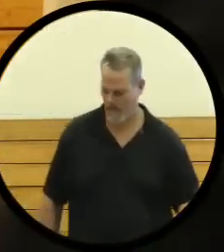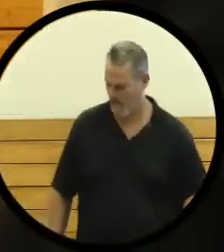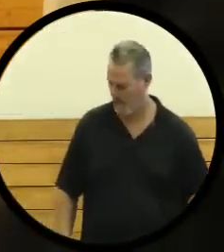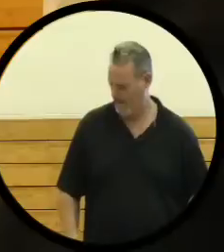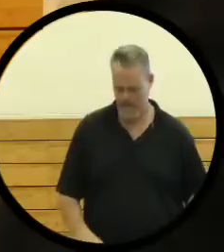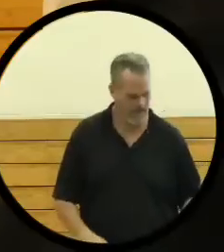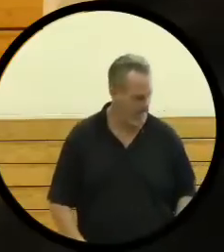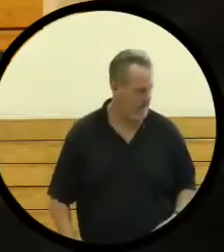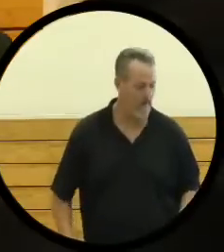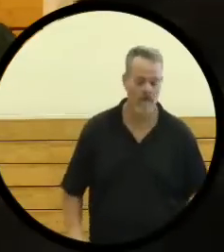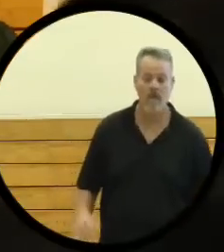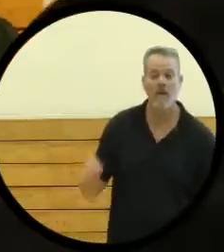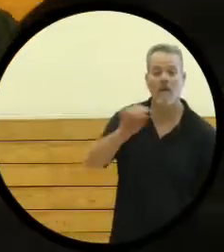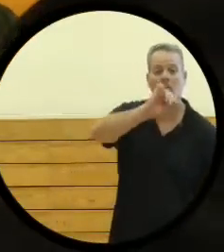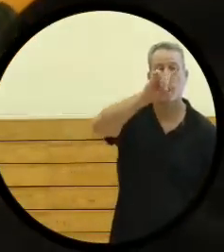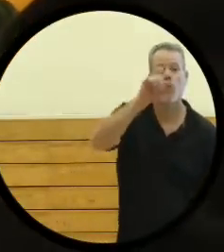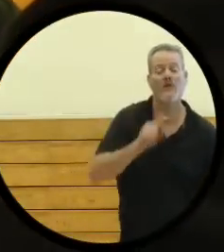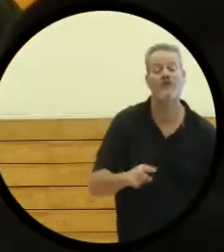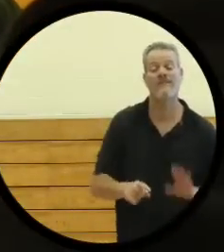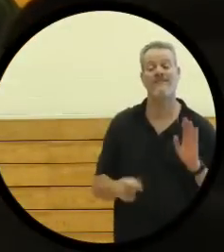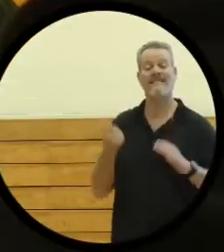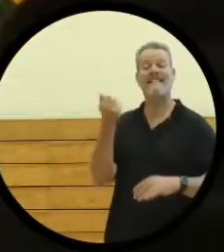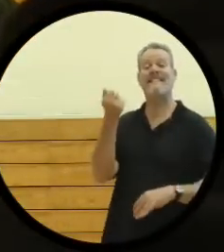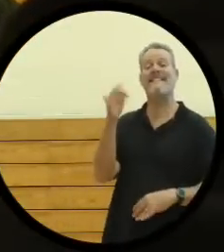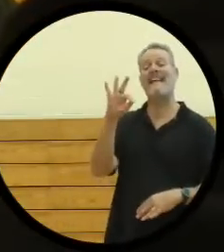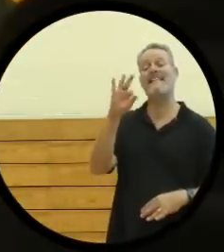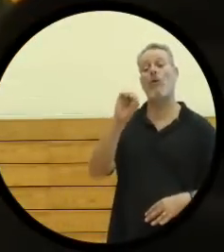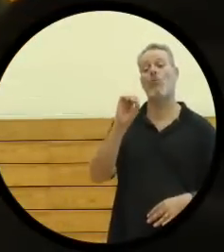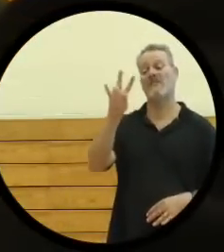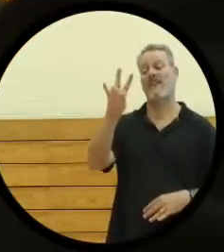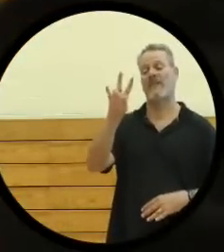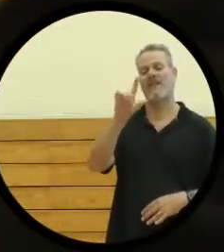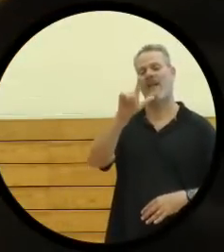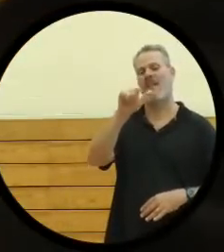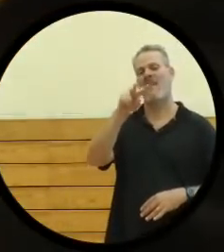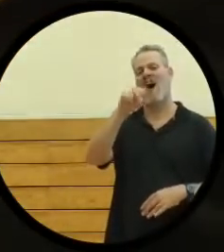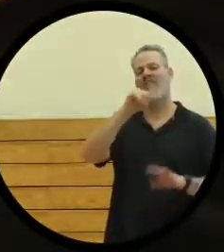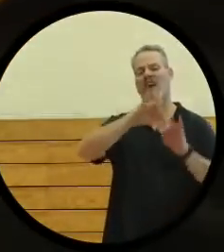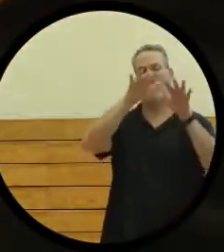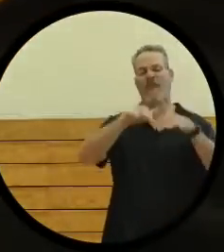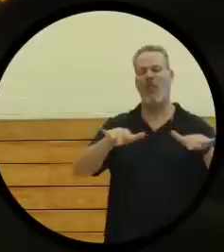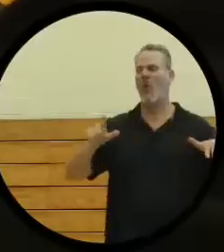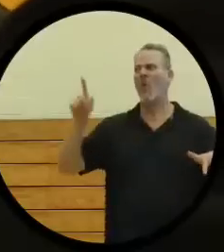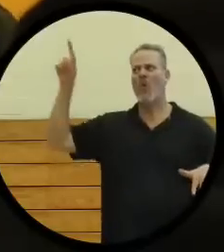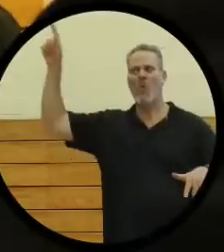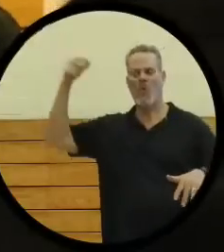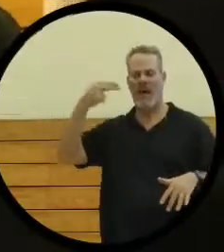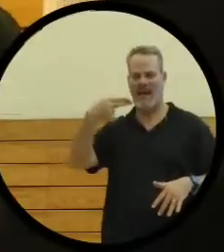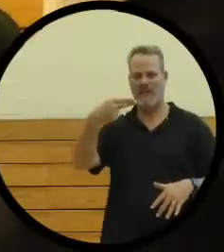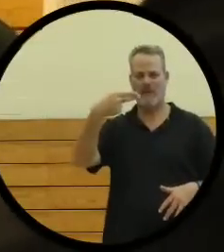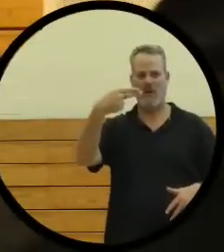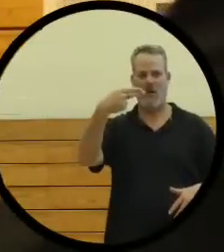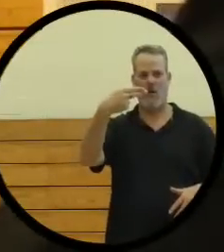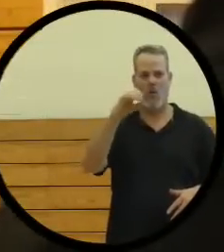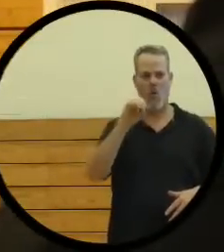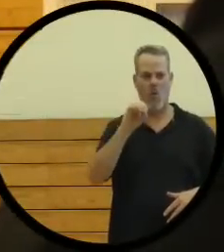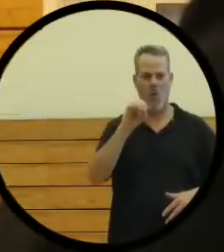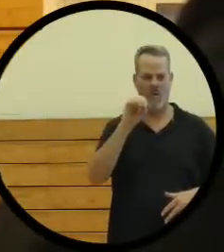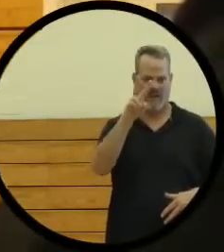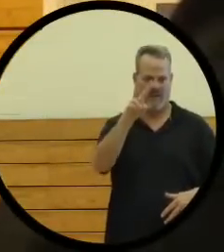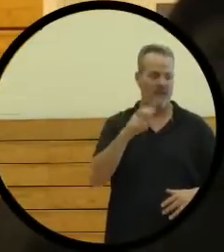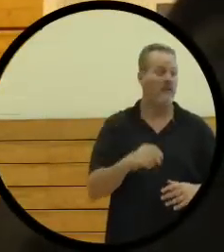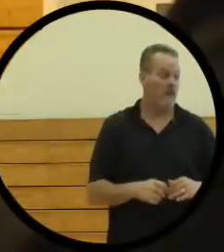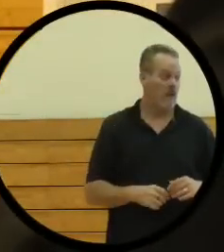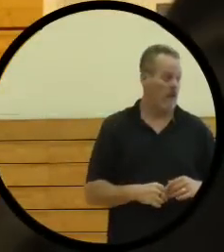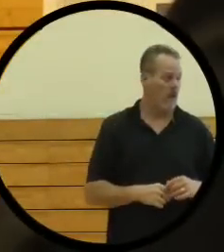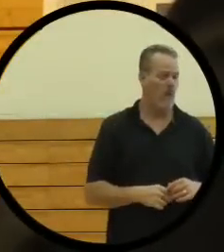it's the 1907 lava flows that kind of at the top of Hawaiian Ocean View Estates make a V like this. And I'll